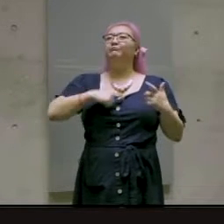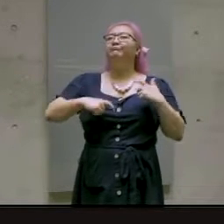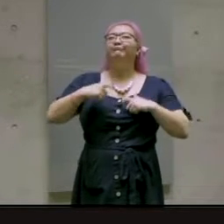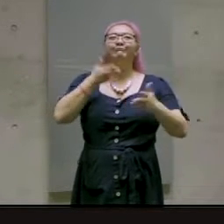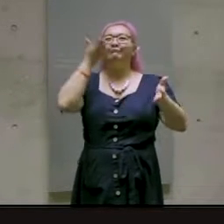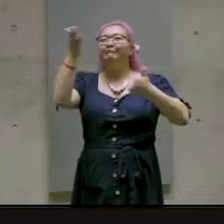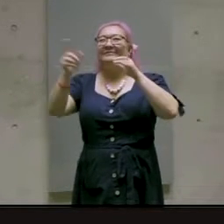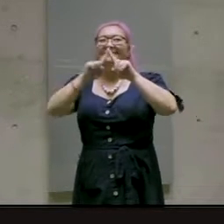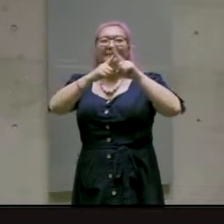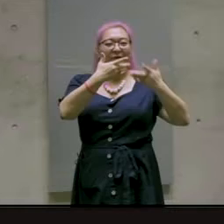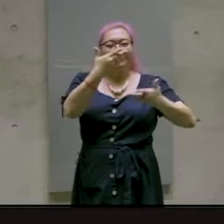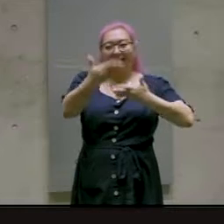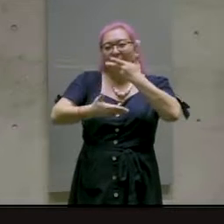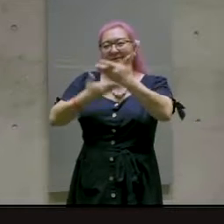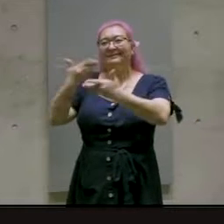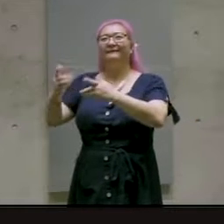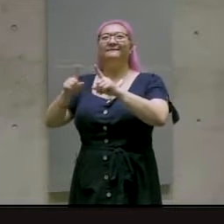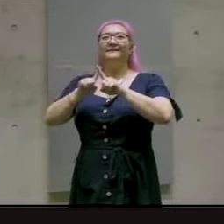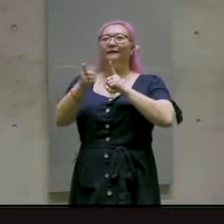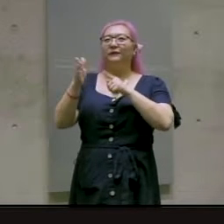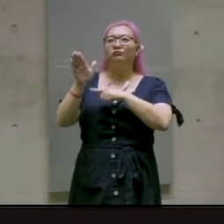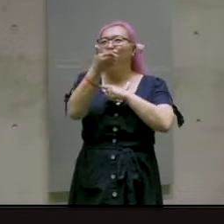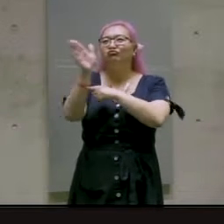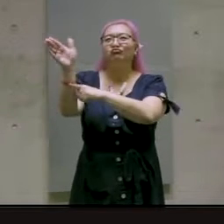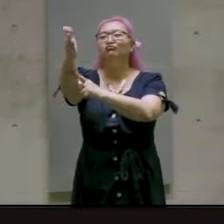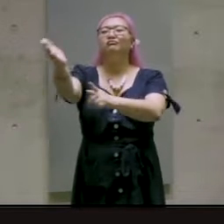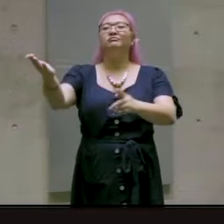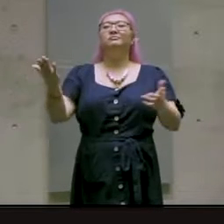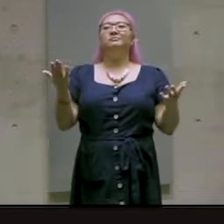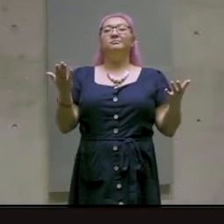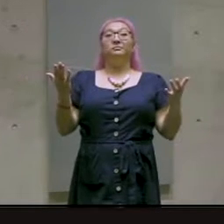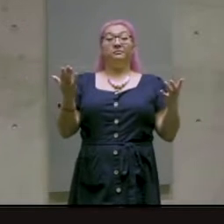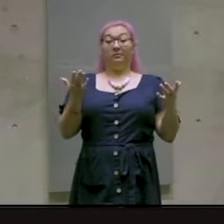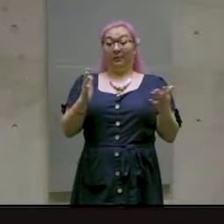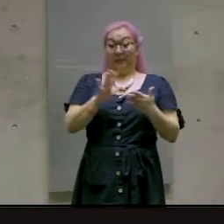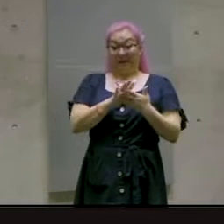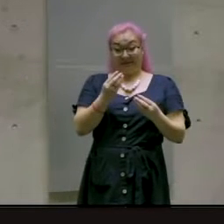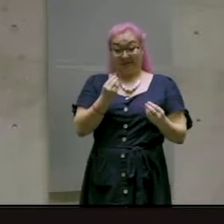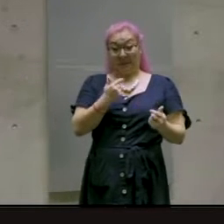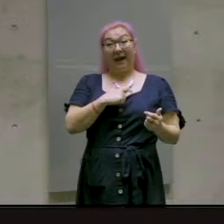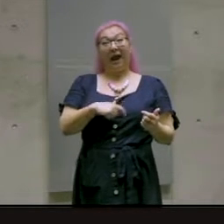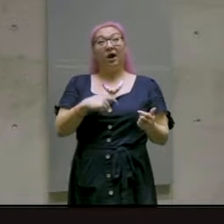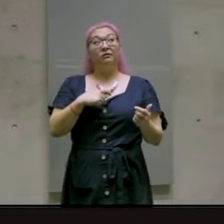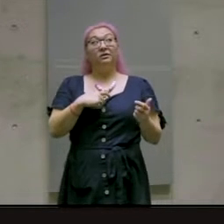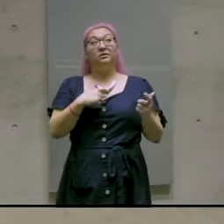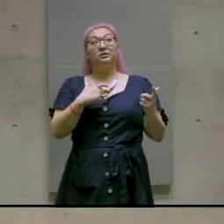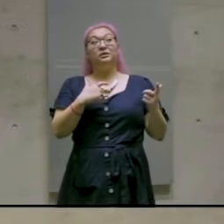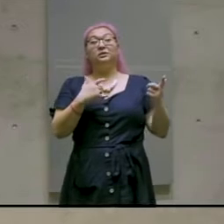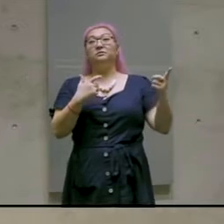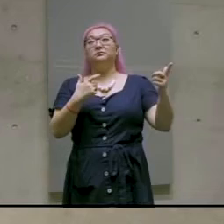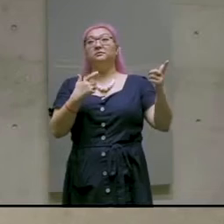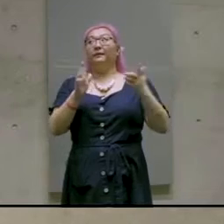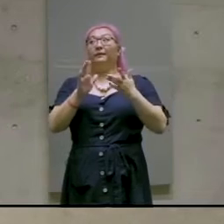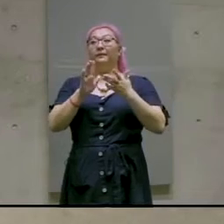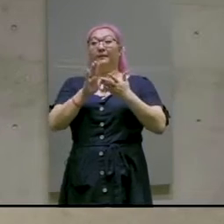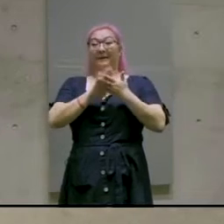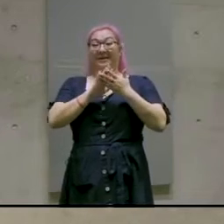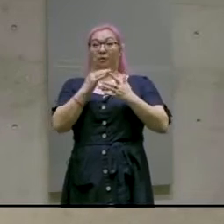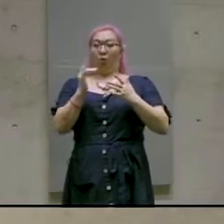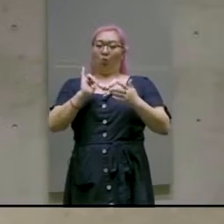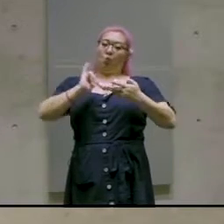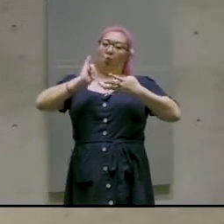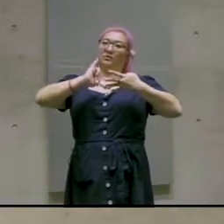arcs and seeing how the game can change. Based on that and kind of characters who might not be potentially interested in you in one build, might be in kind of a different